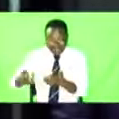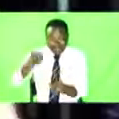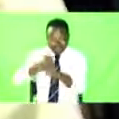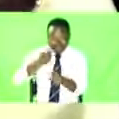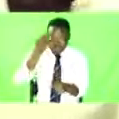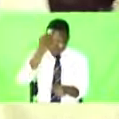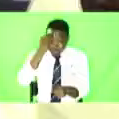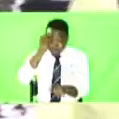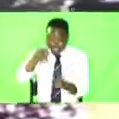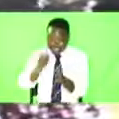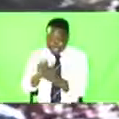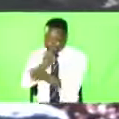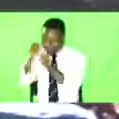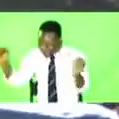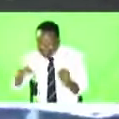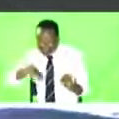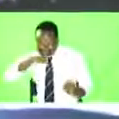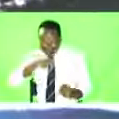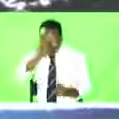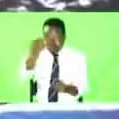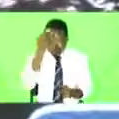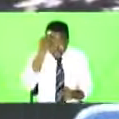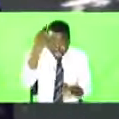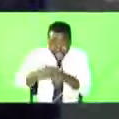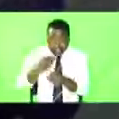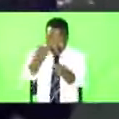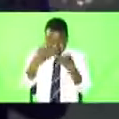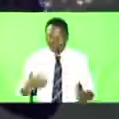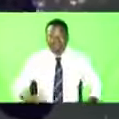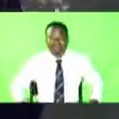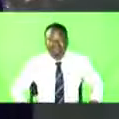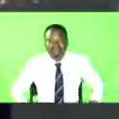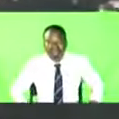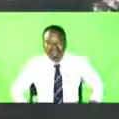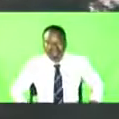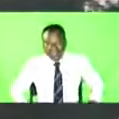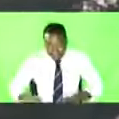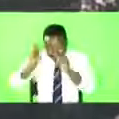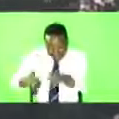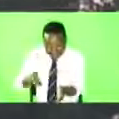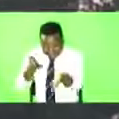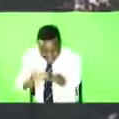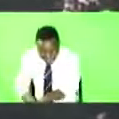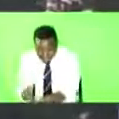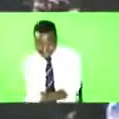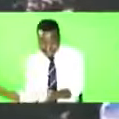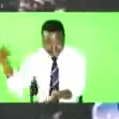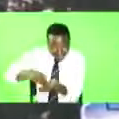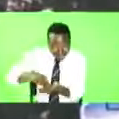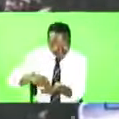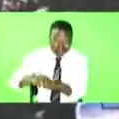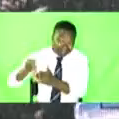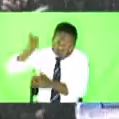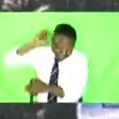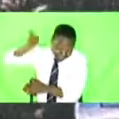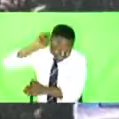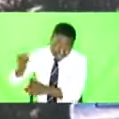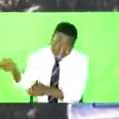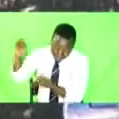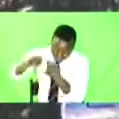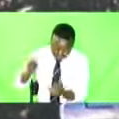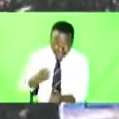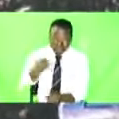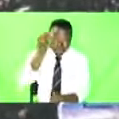claiming to be a savior, if you give me one who died and was raised from the dead,